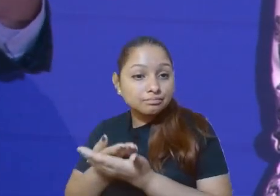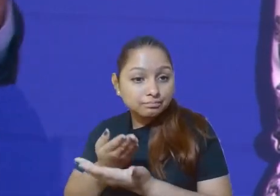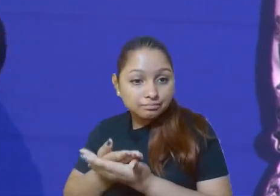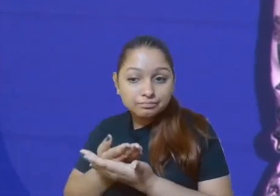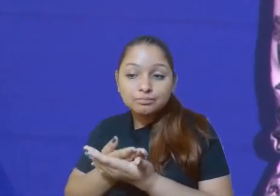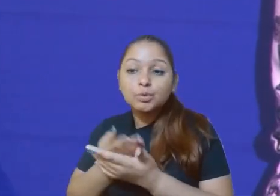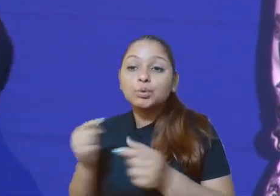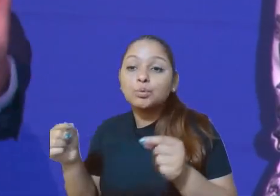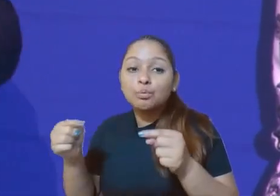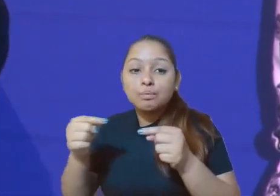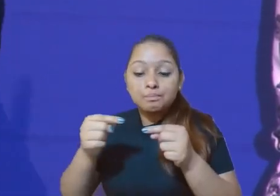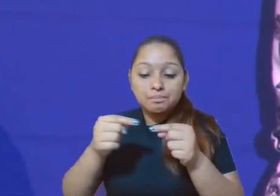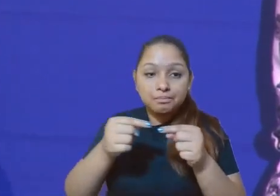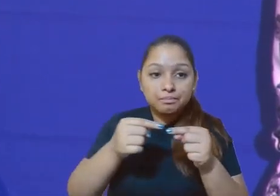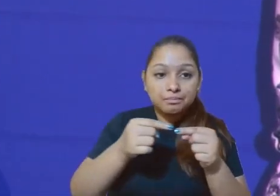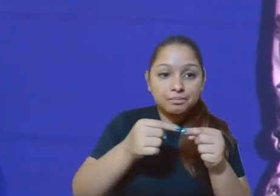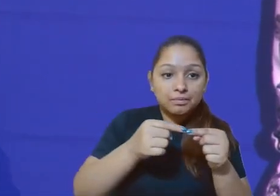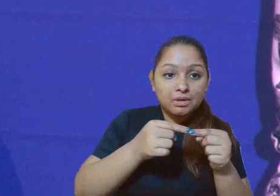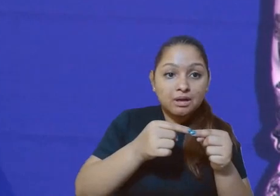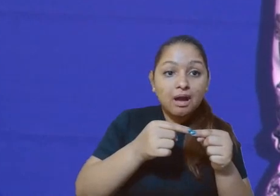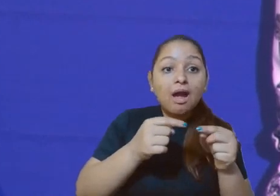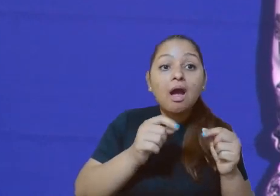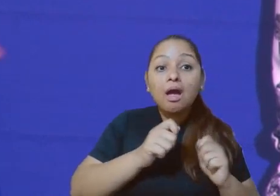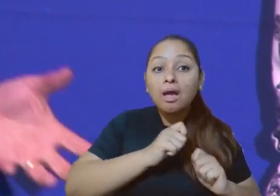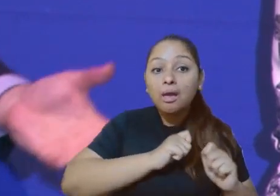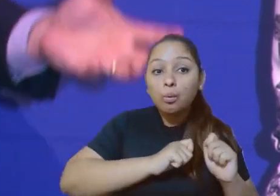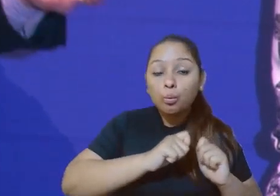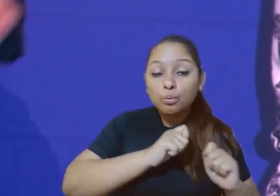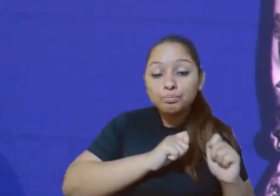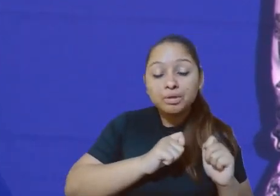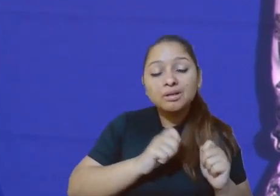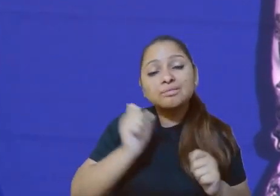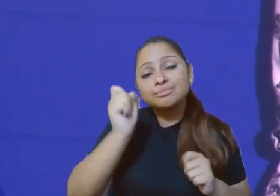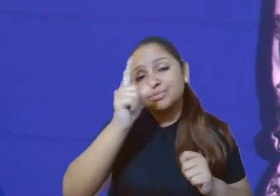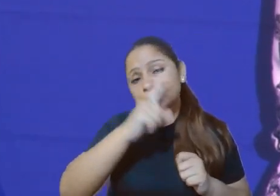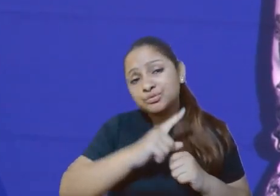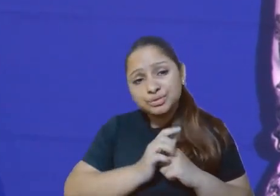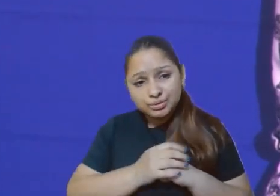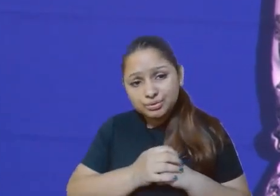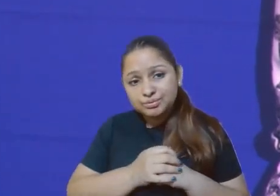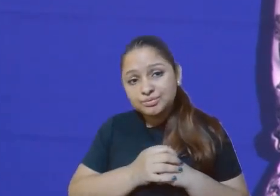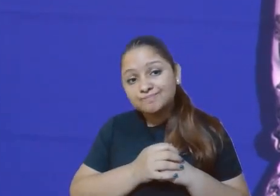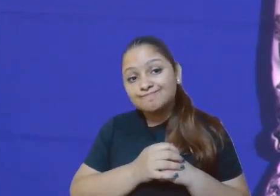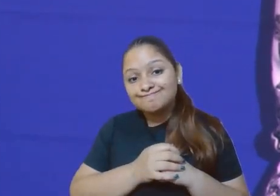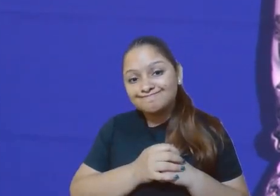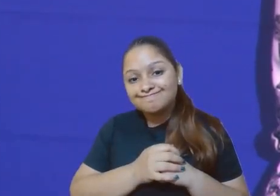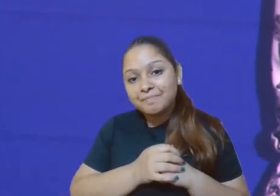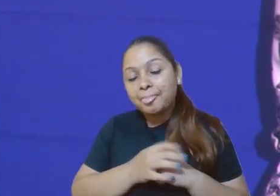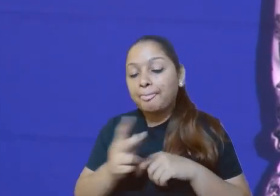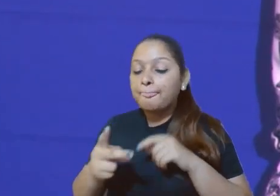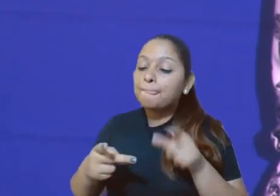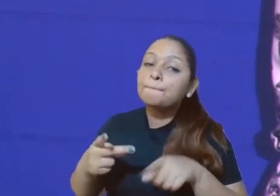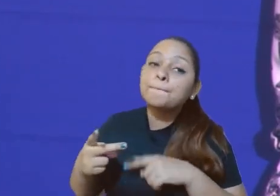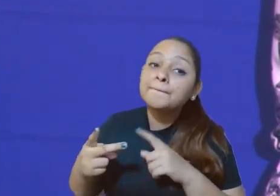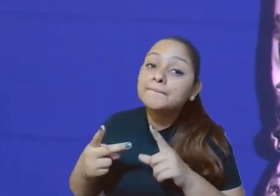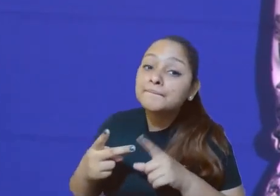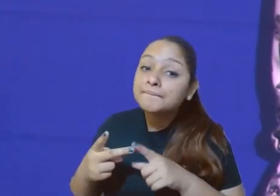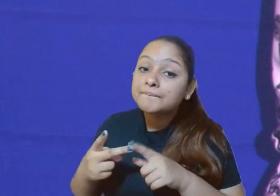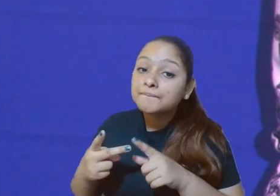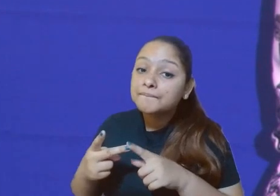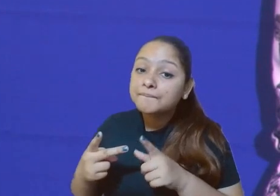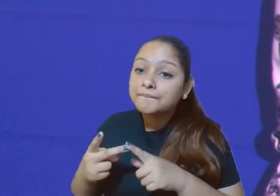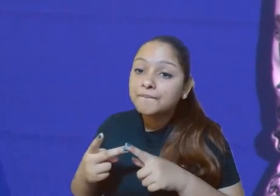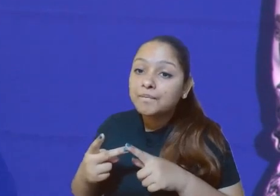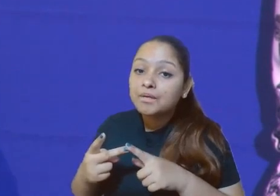series of laws and bureaucracy and processes that we still don't master. And that takes me to the second point, which is the